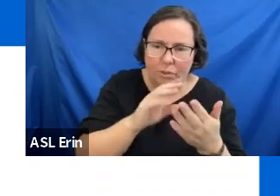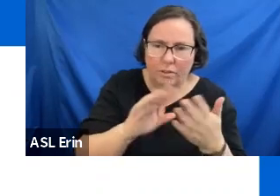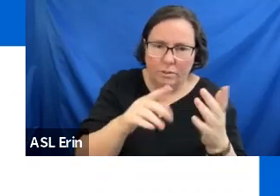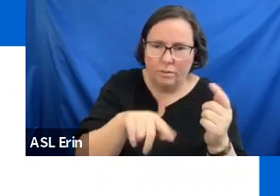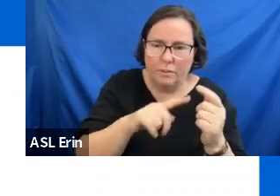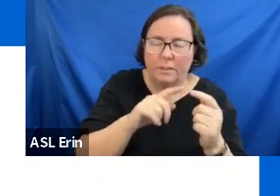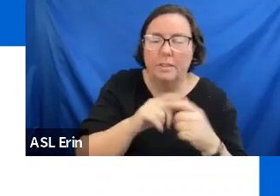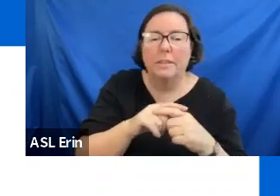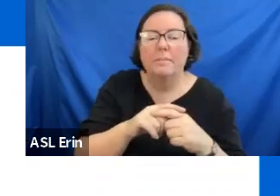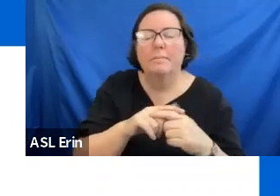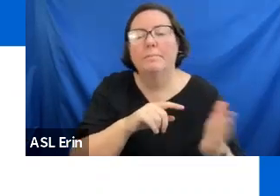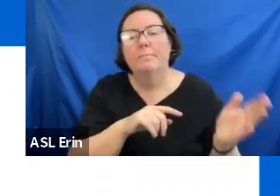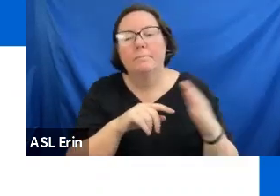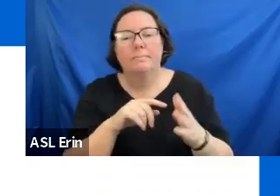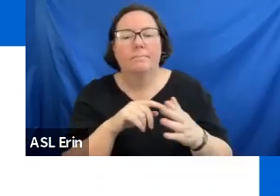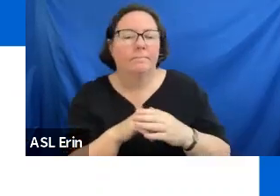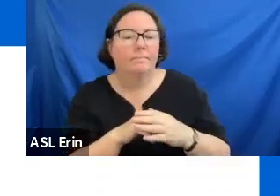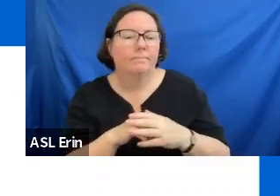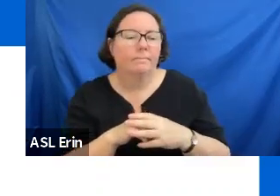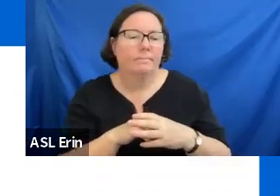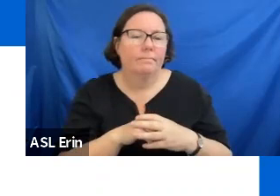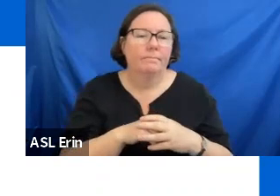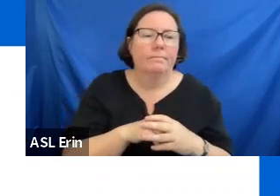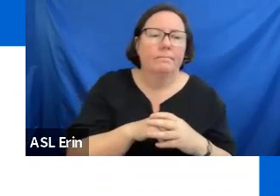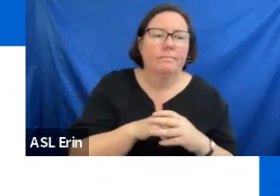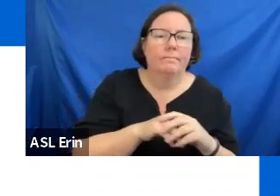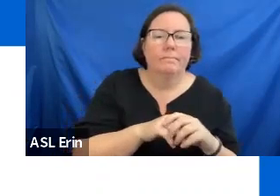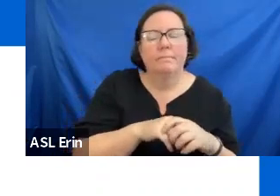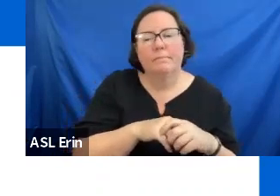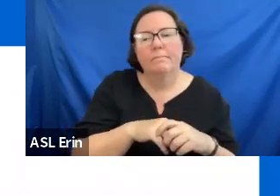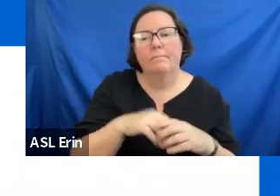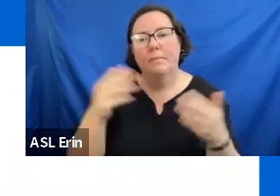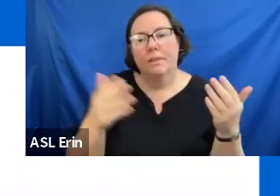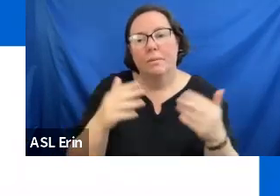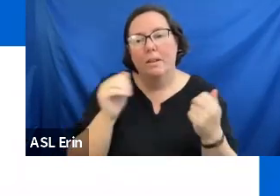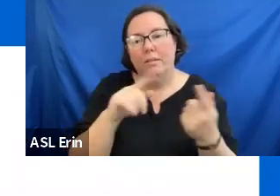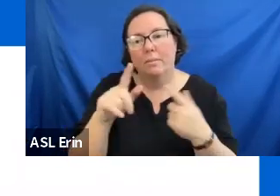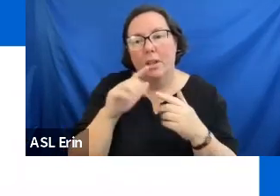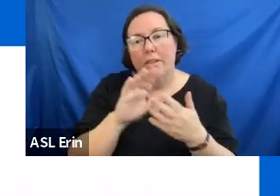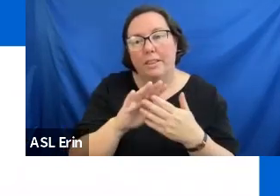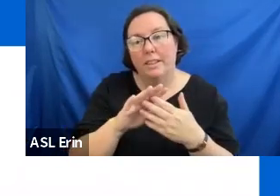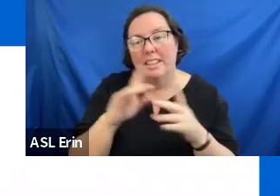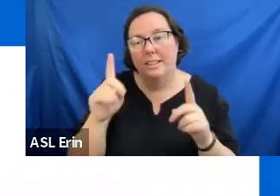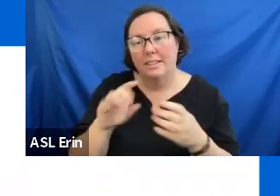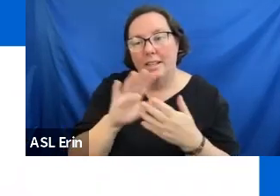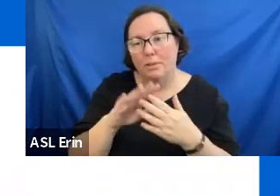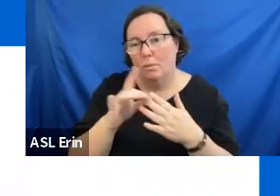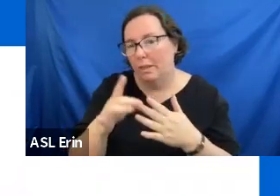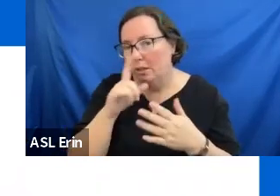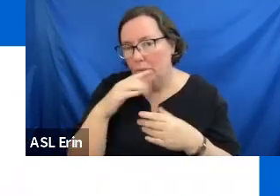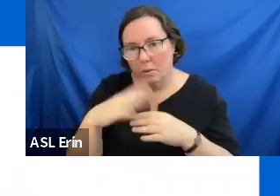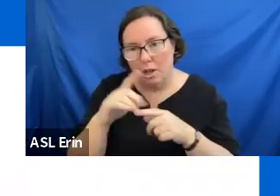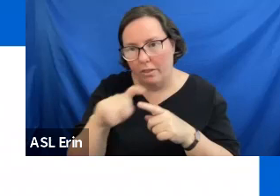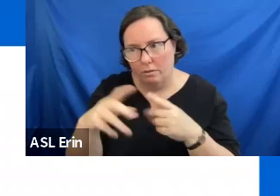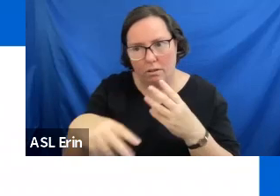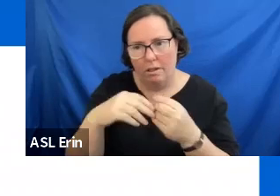So and welcome our exam school leaders who are on to provide any additional information besides what